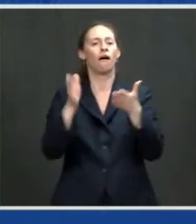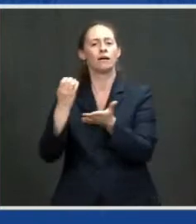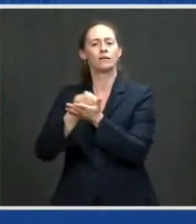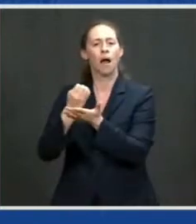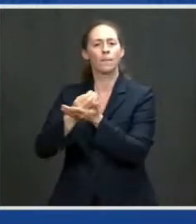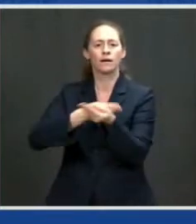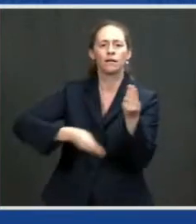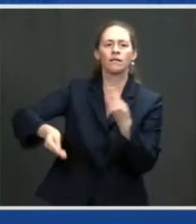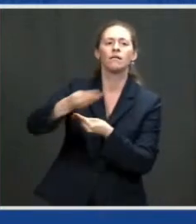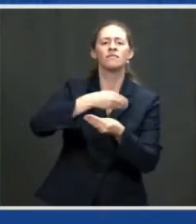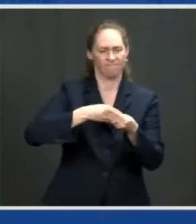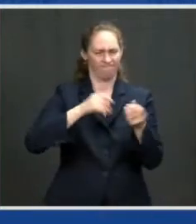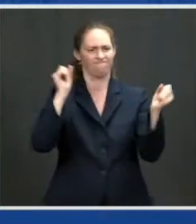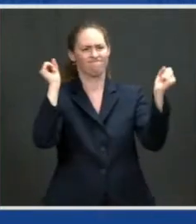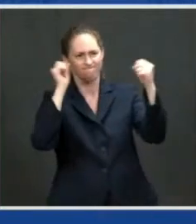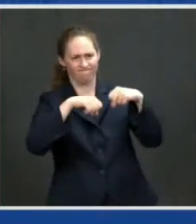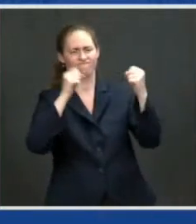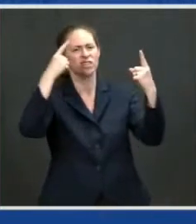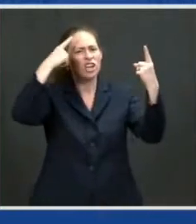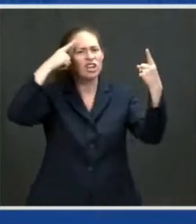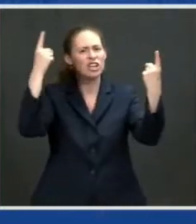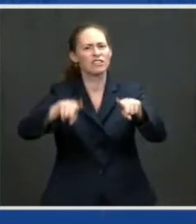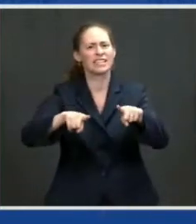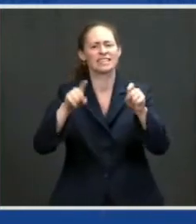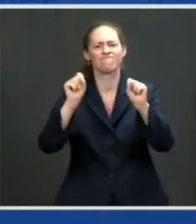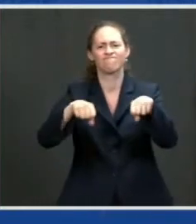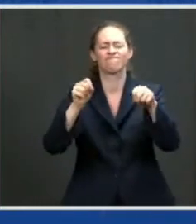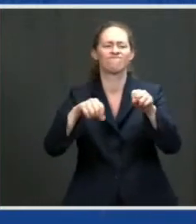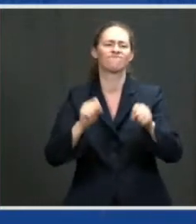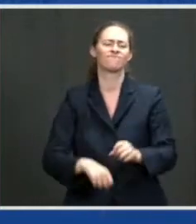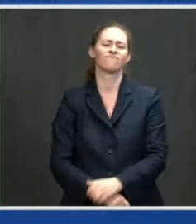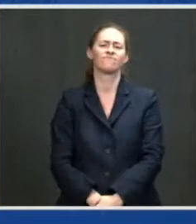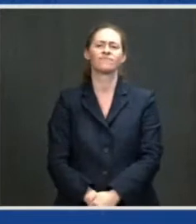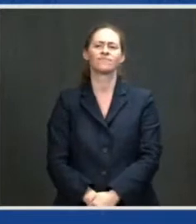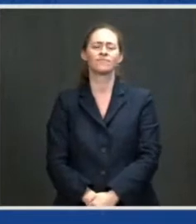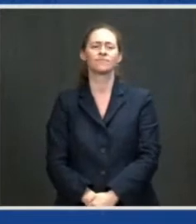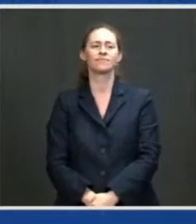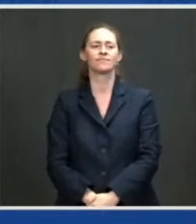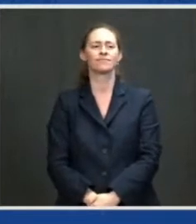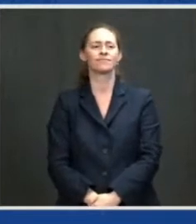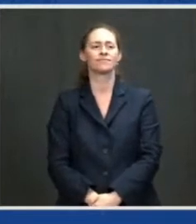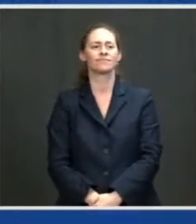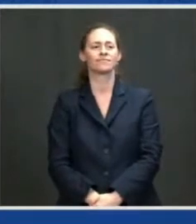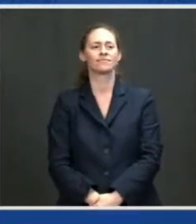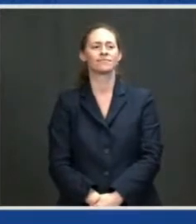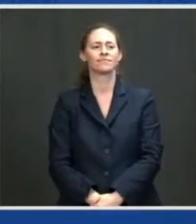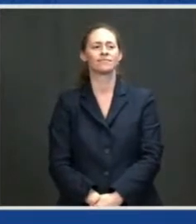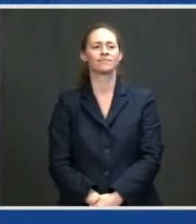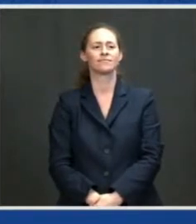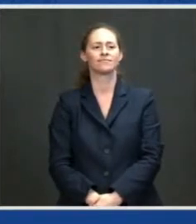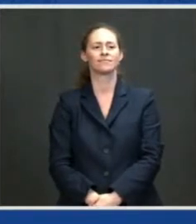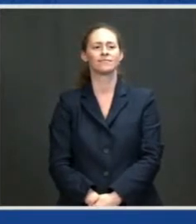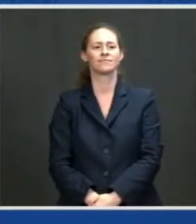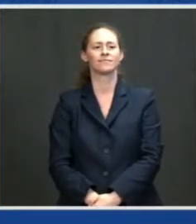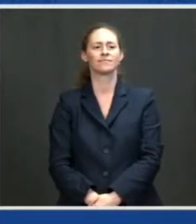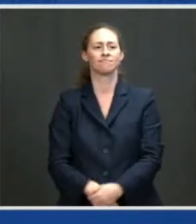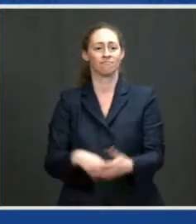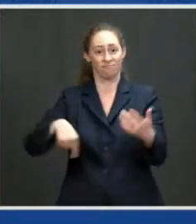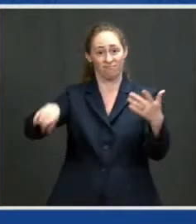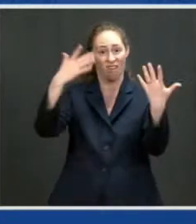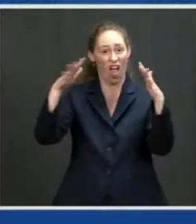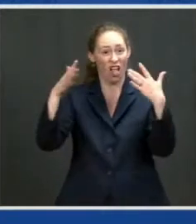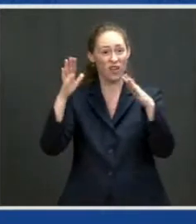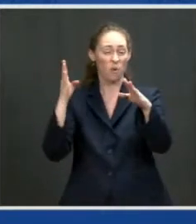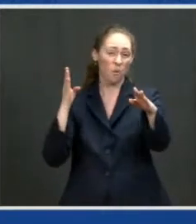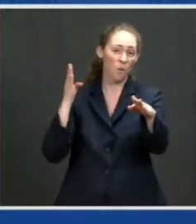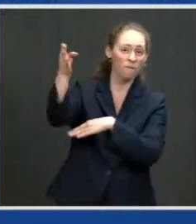here. And after administering 271 million doses of vaccine in the